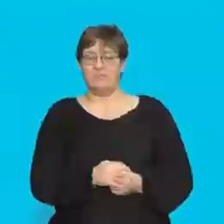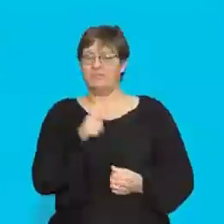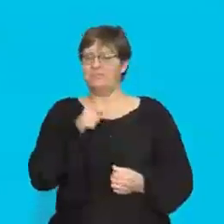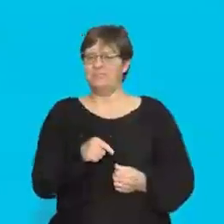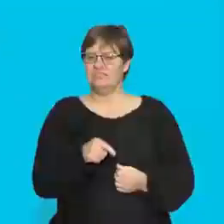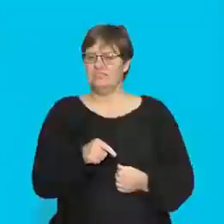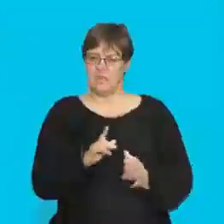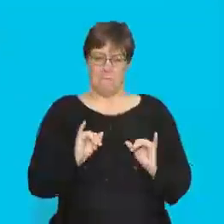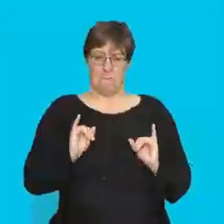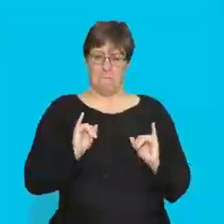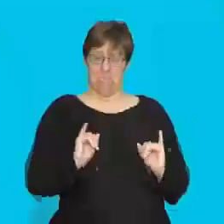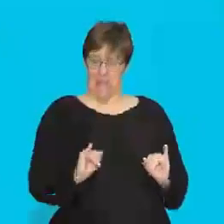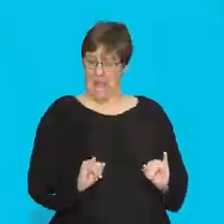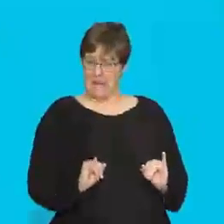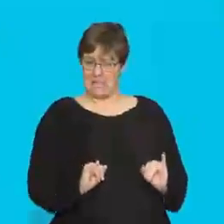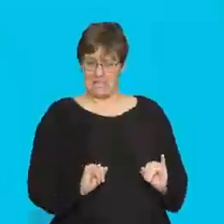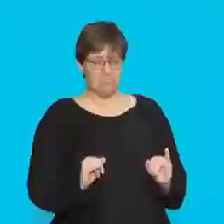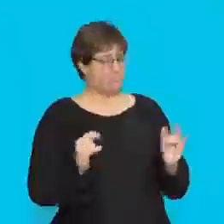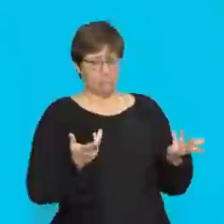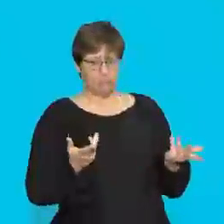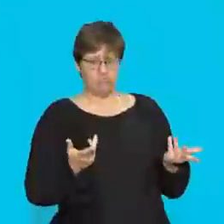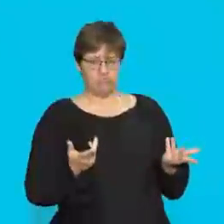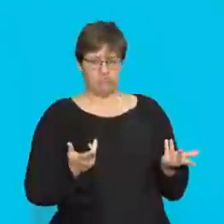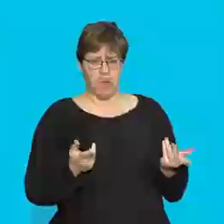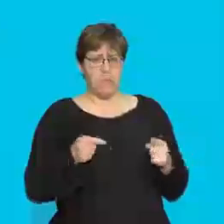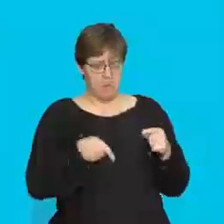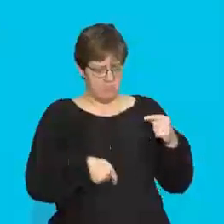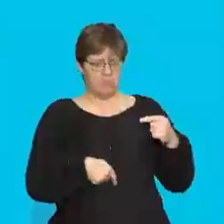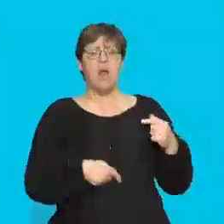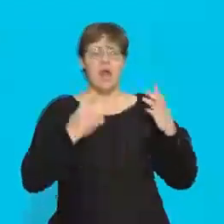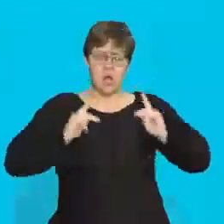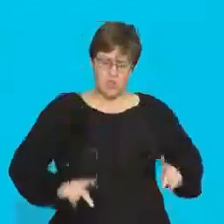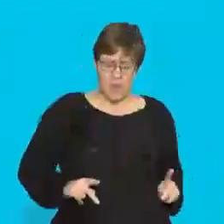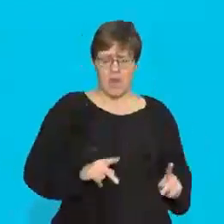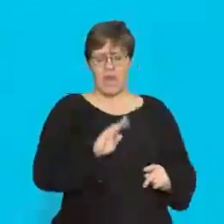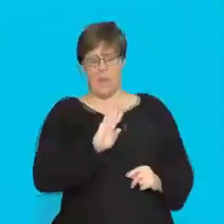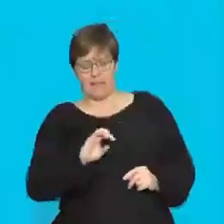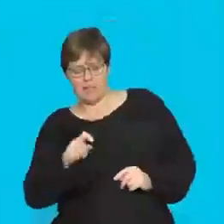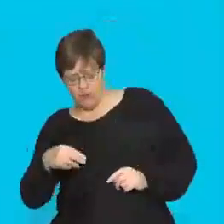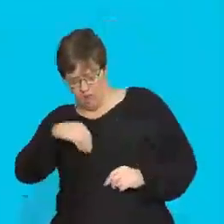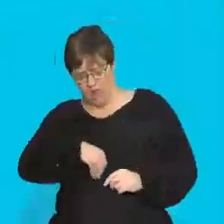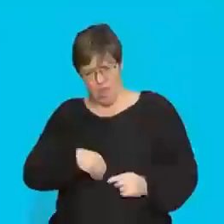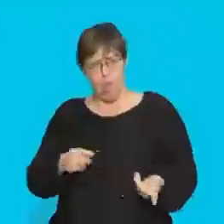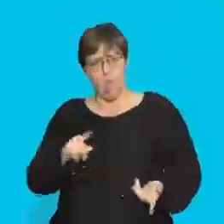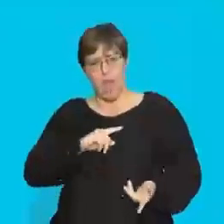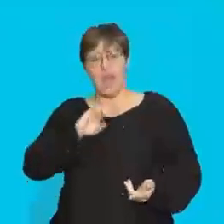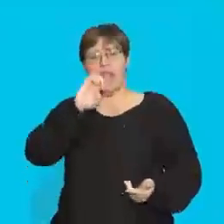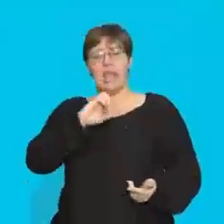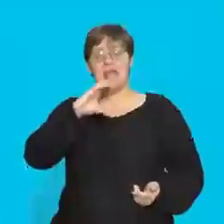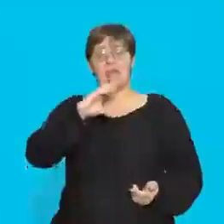living. But it's not a bad living arrangement that the two of you have, because